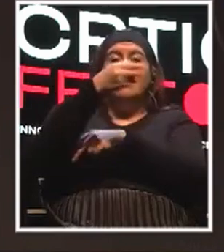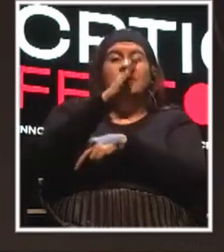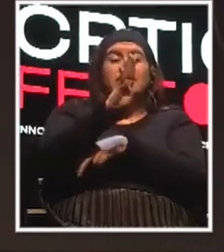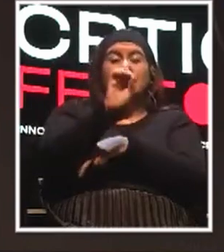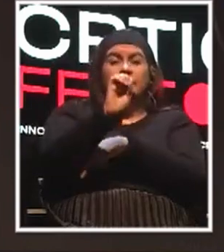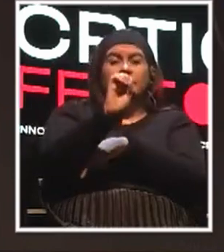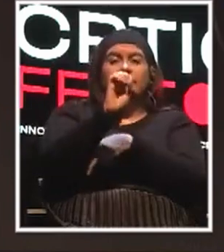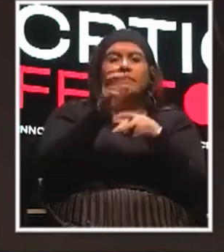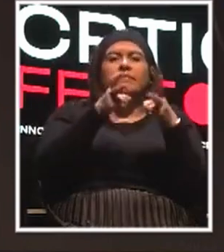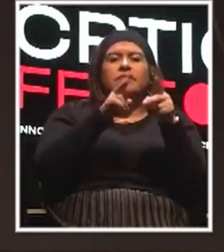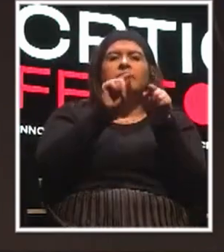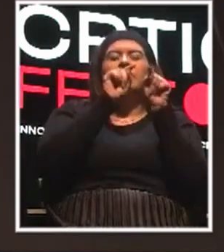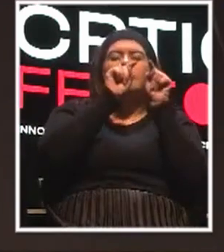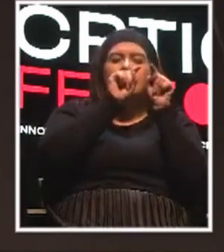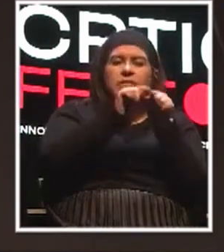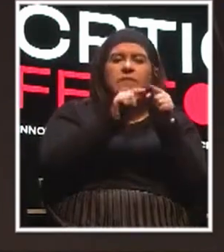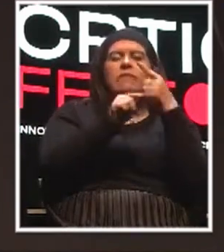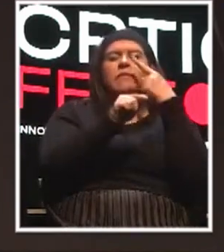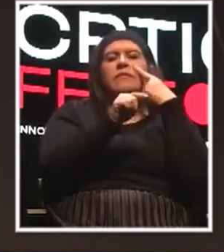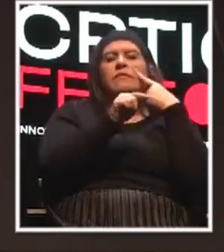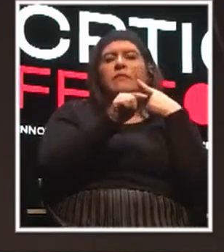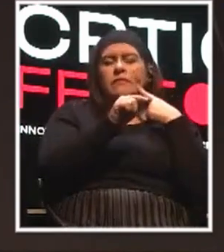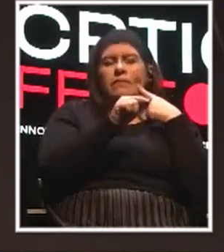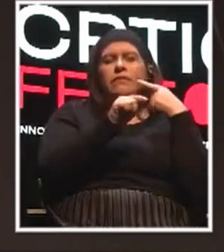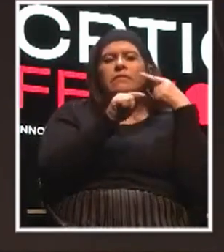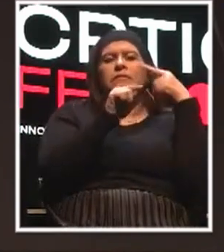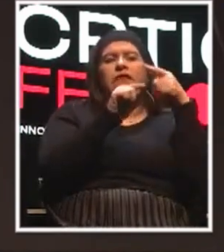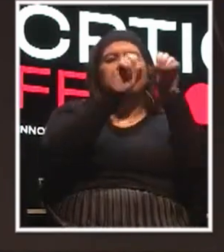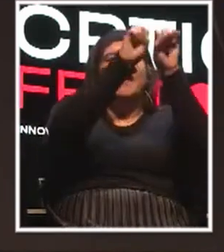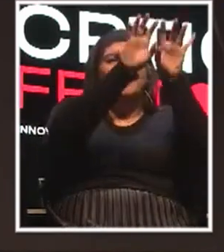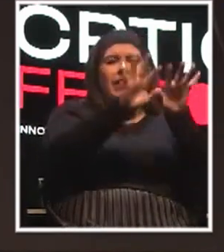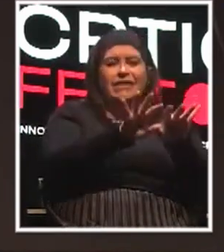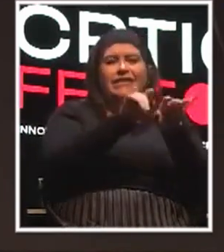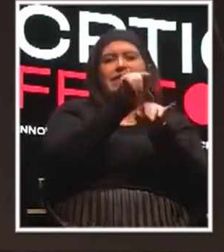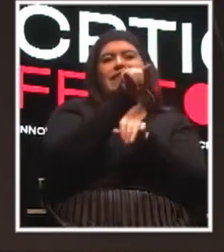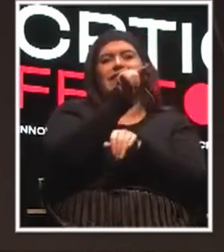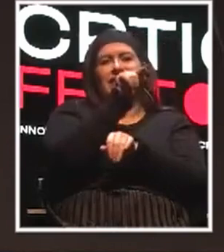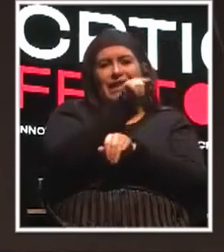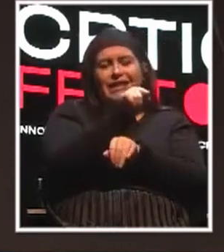approved. And that's the one that has to be blessed by the show creators.